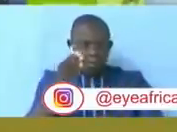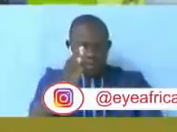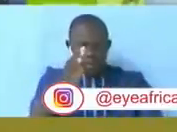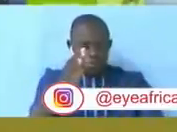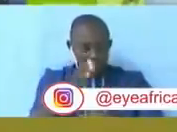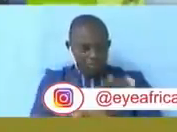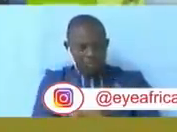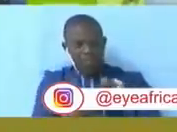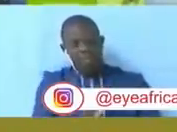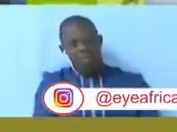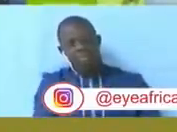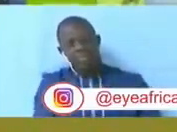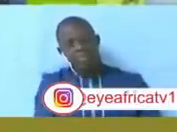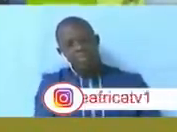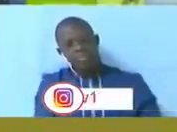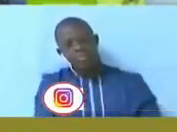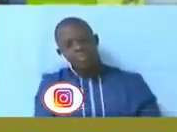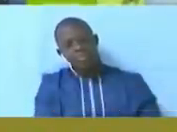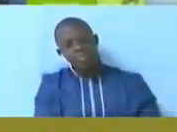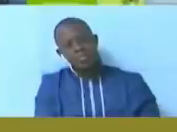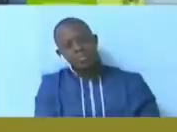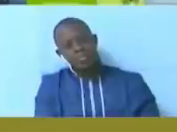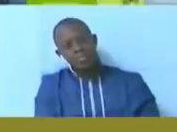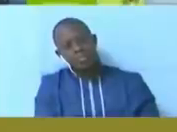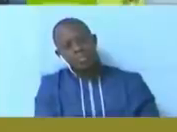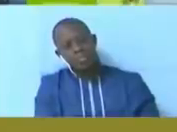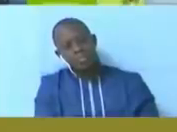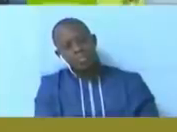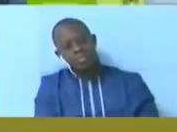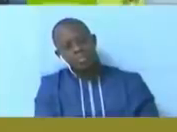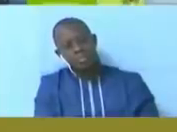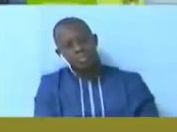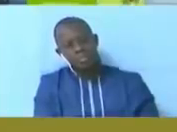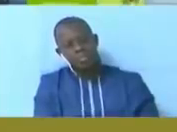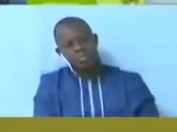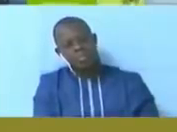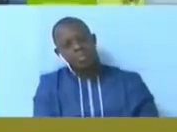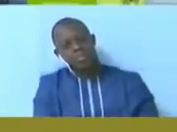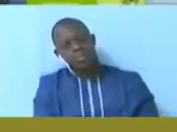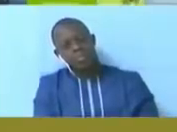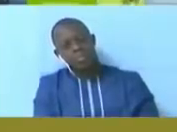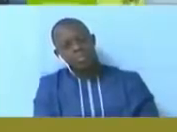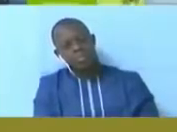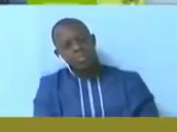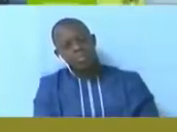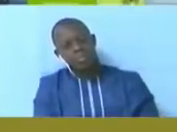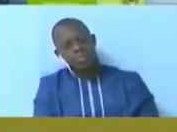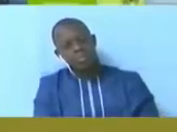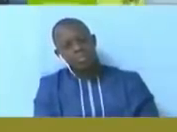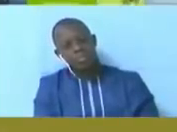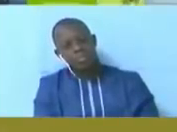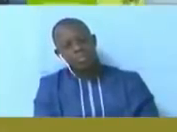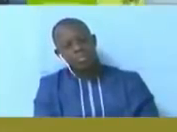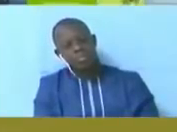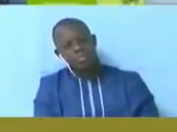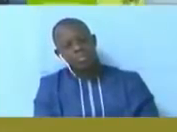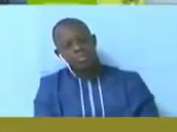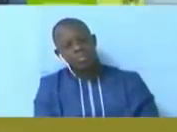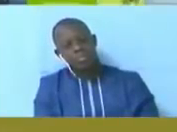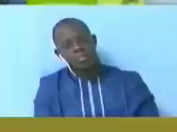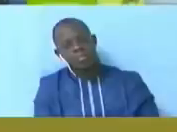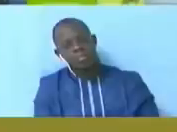nyamenta afereta akalango warata. I believe it law sartolu menu yelandi yesilo lu sotole be dunne ko no nyamen kan ngoji